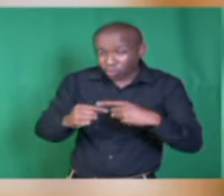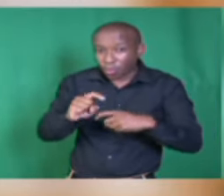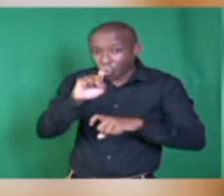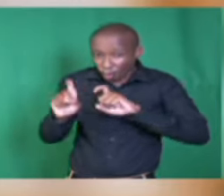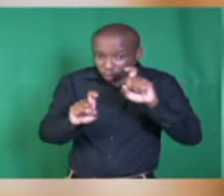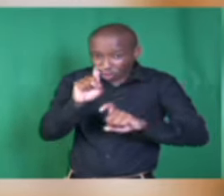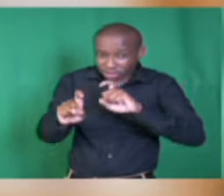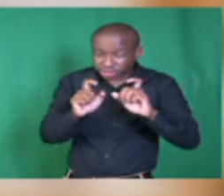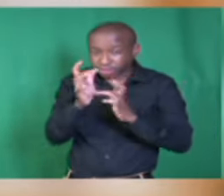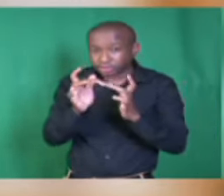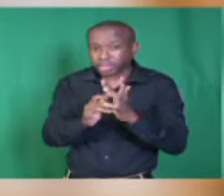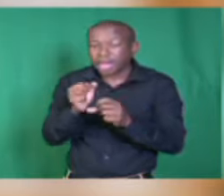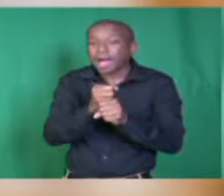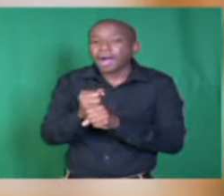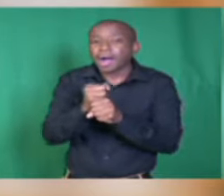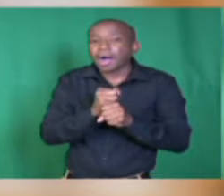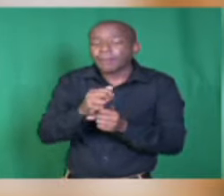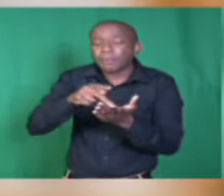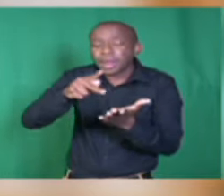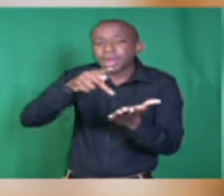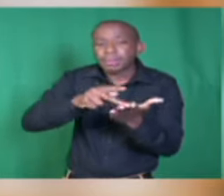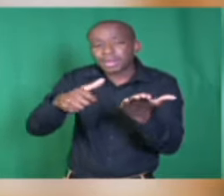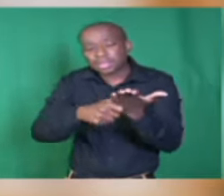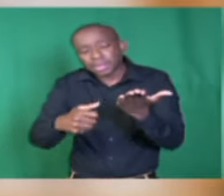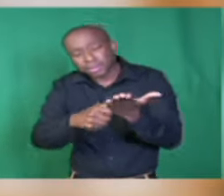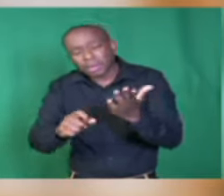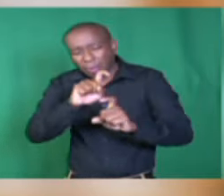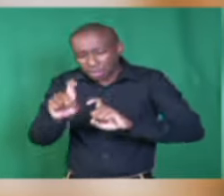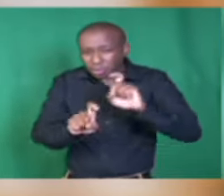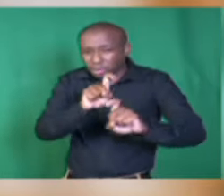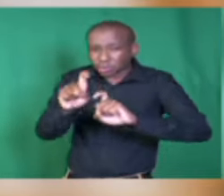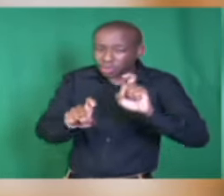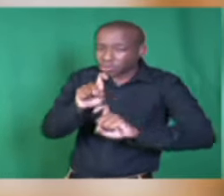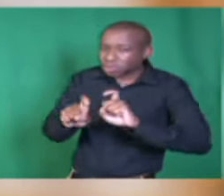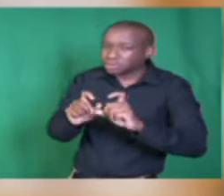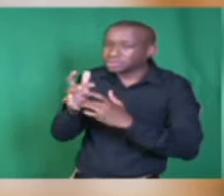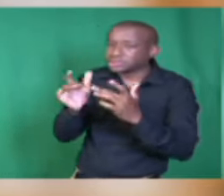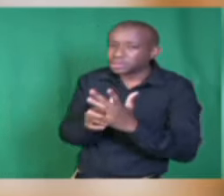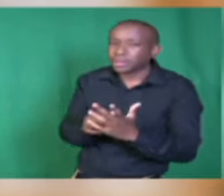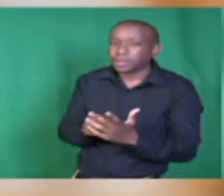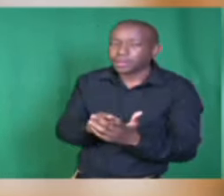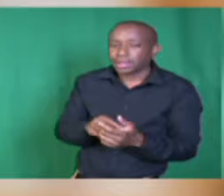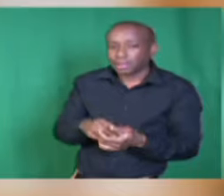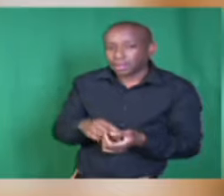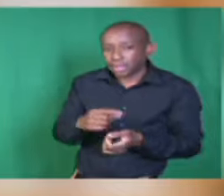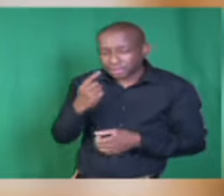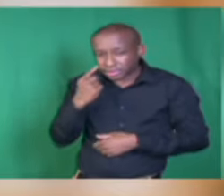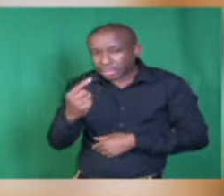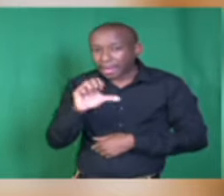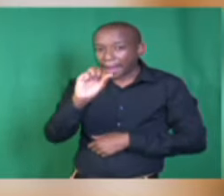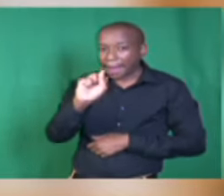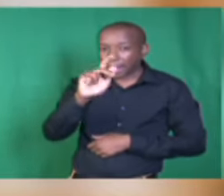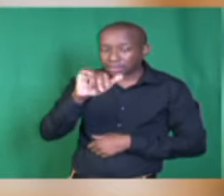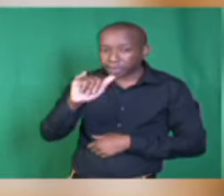continued to question Jesus on the question of paying taxes. They sent spies to ask Jesus if it